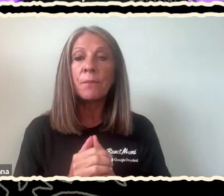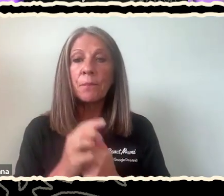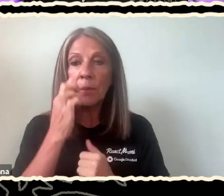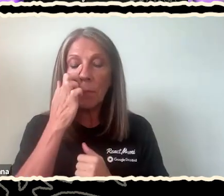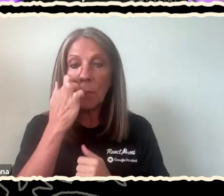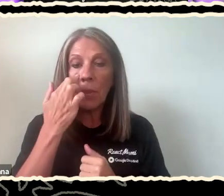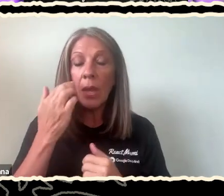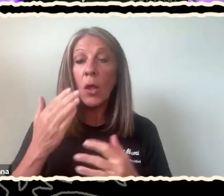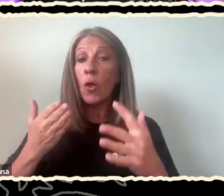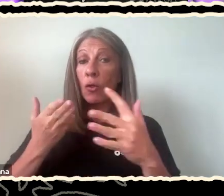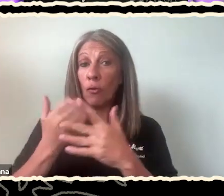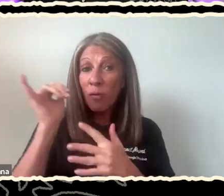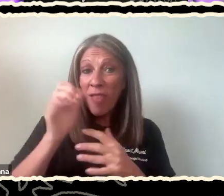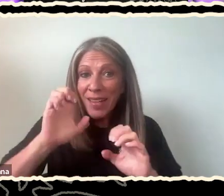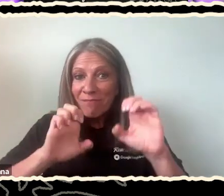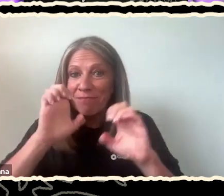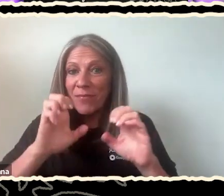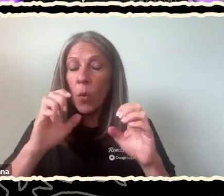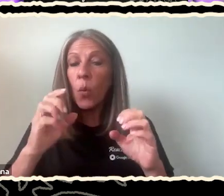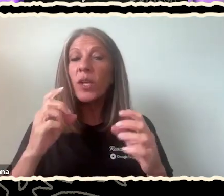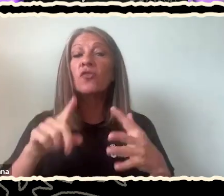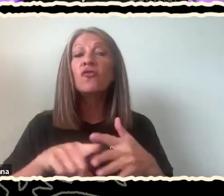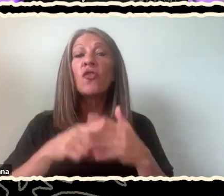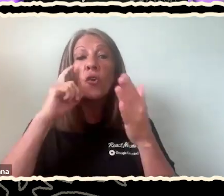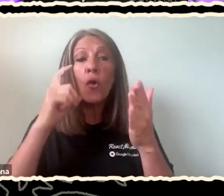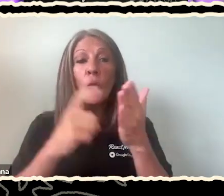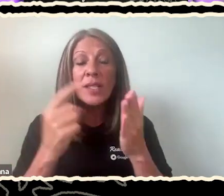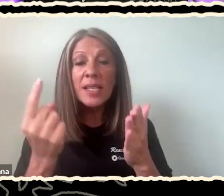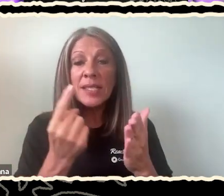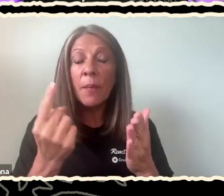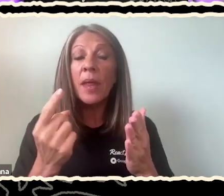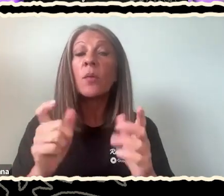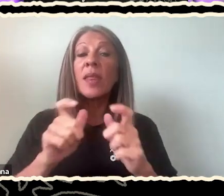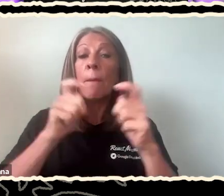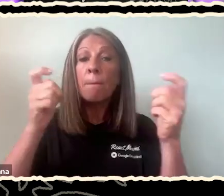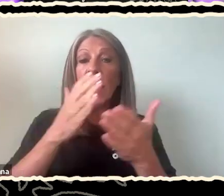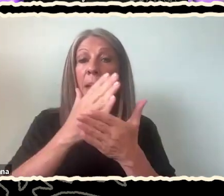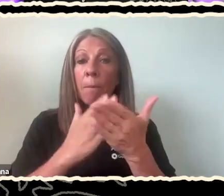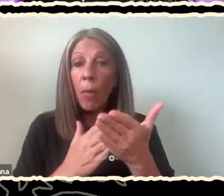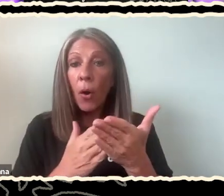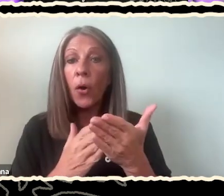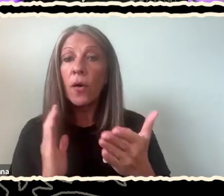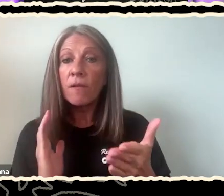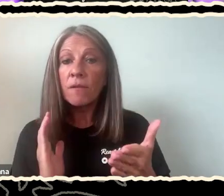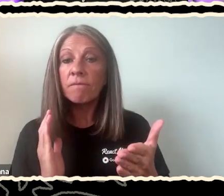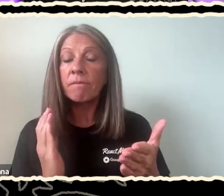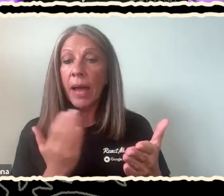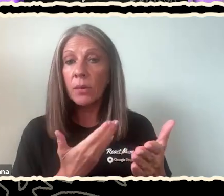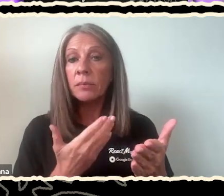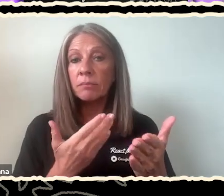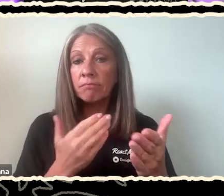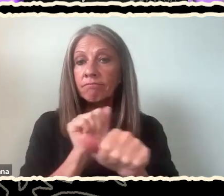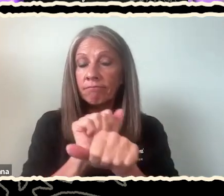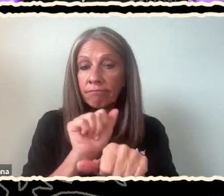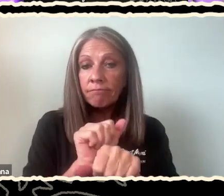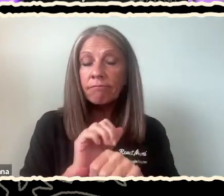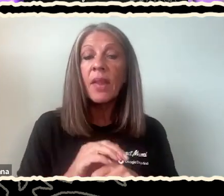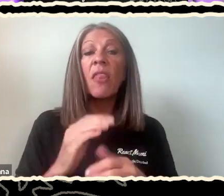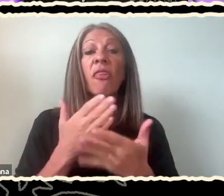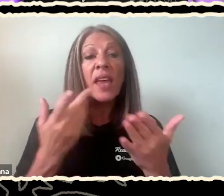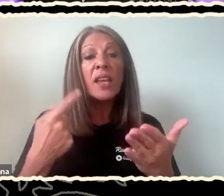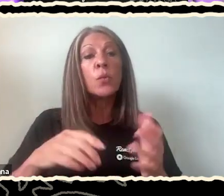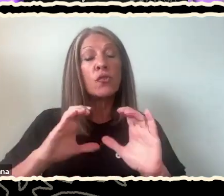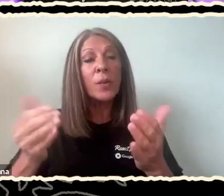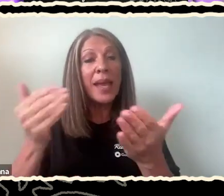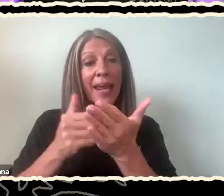is throughout that experimentation that we started noticing something, which is a big part of our pipeline was repetitive and slow, things we were doing over and